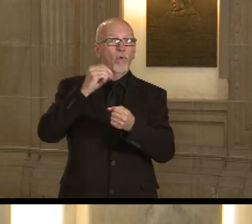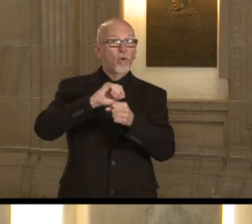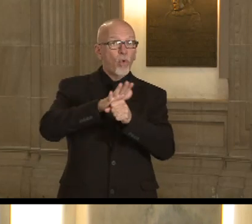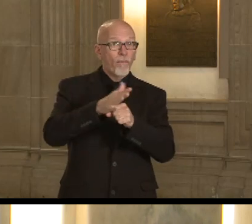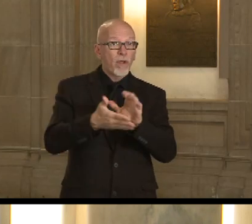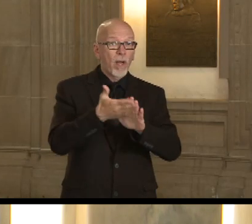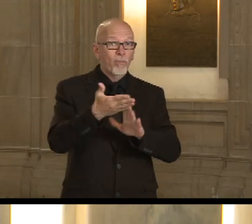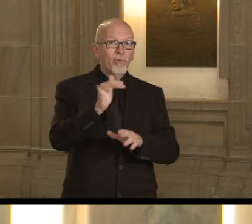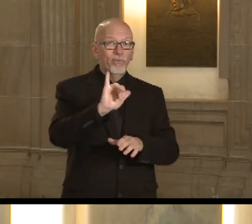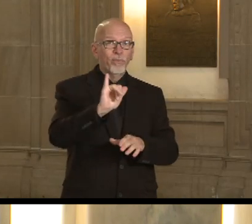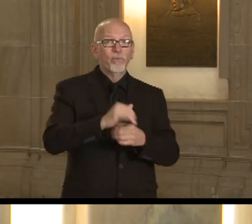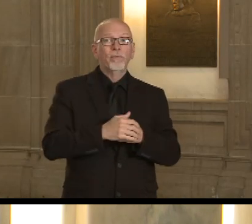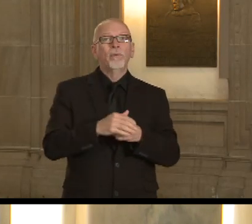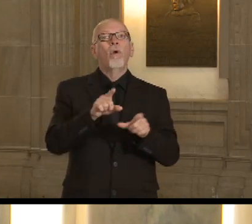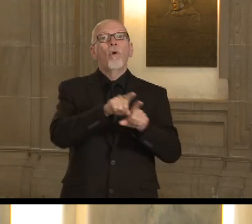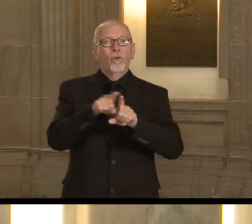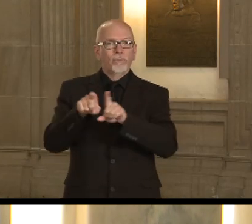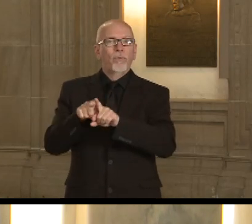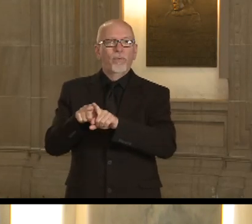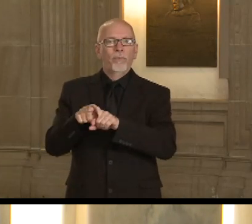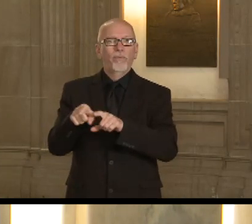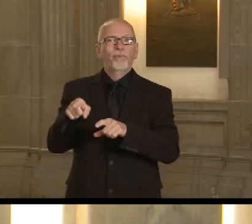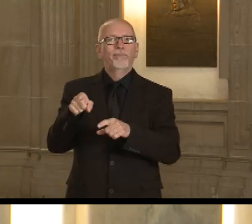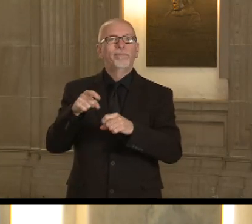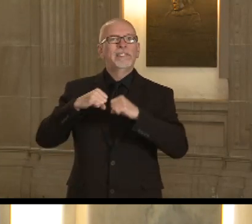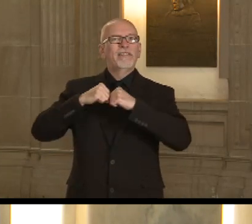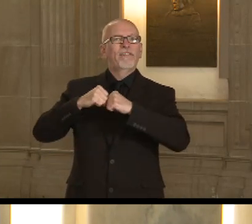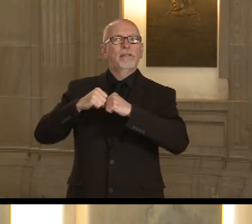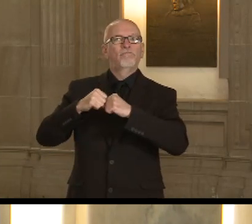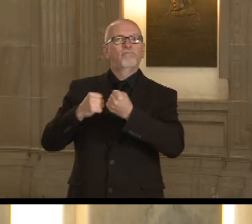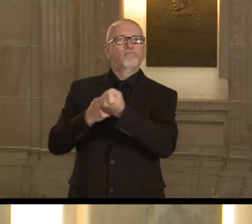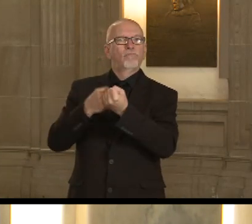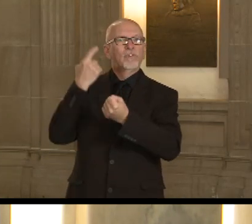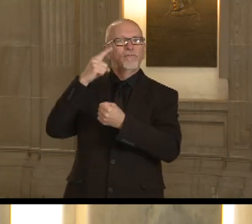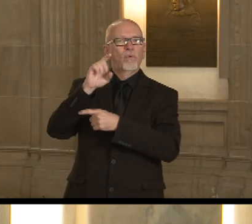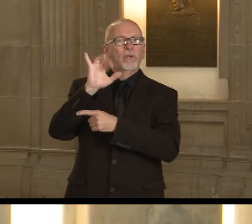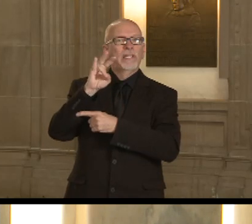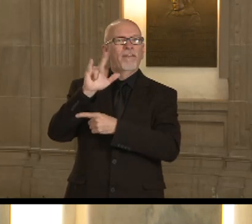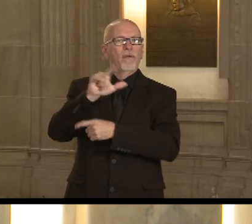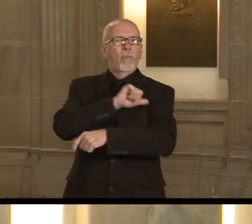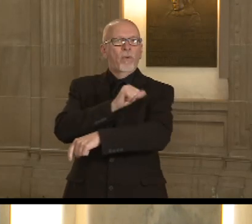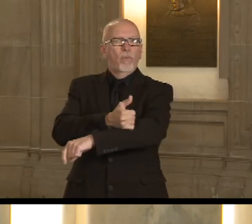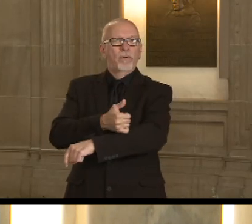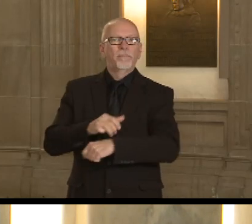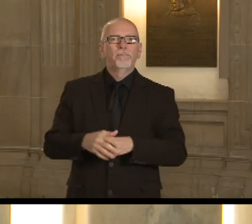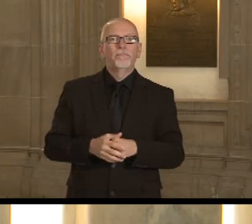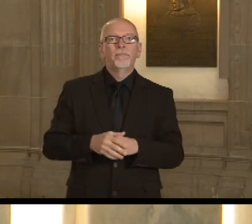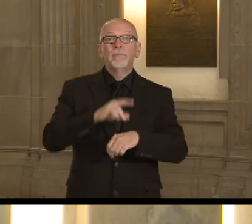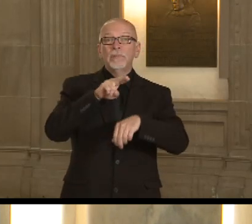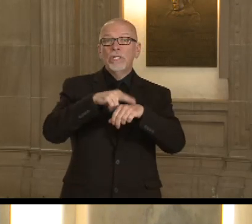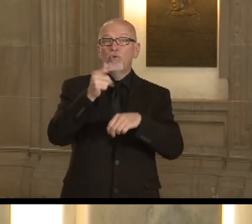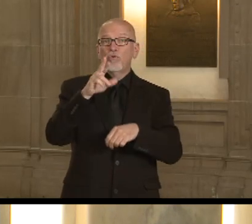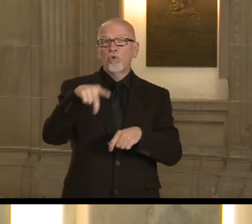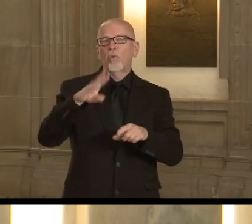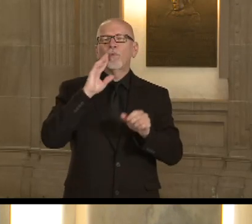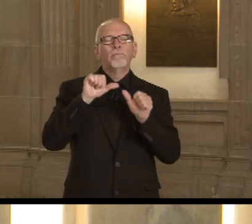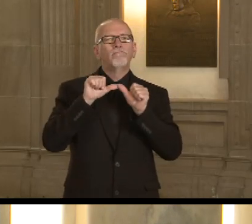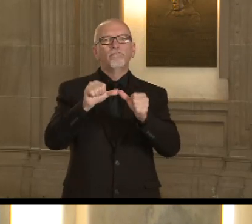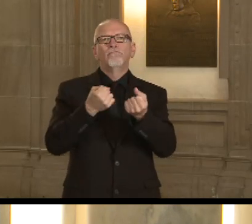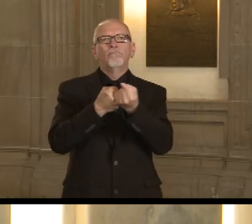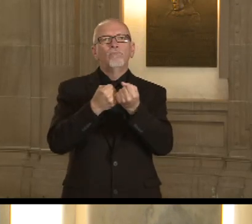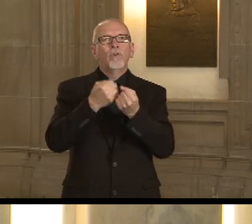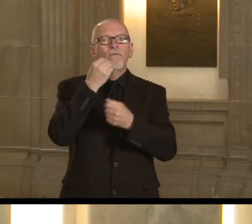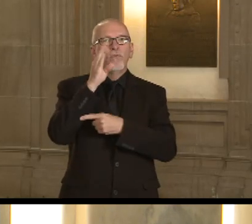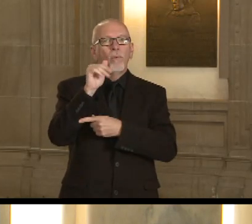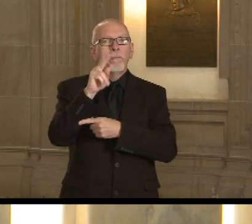COVID-19 operations, as well as defense support to civil authorities. The National Guard will continue to support food